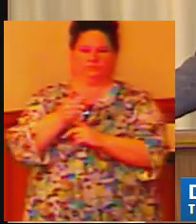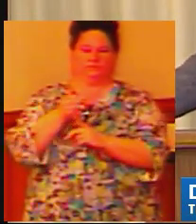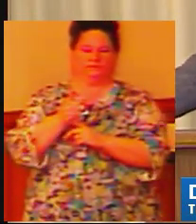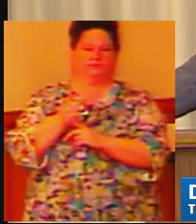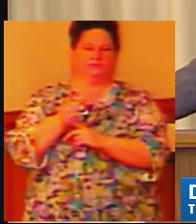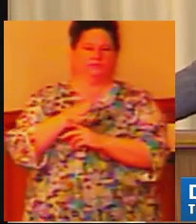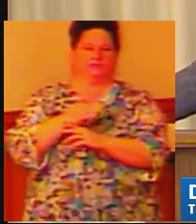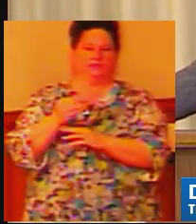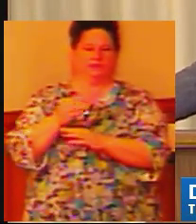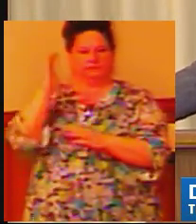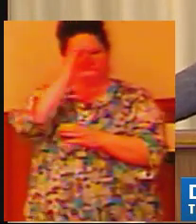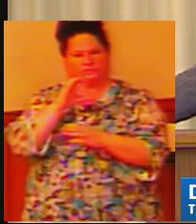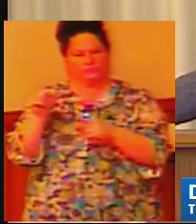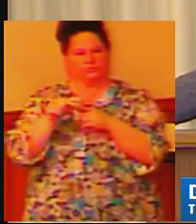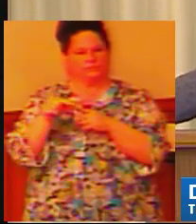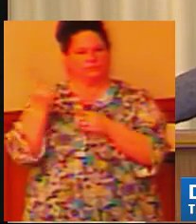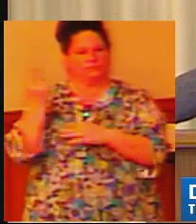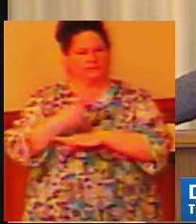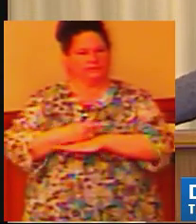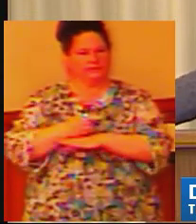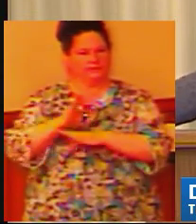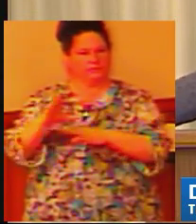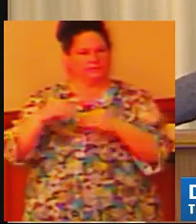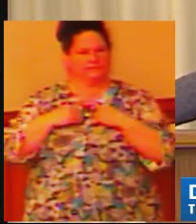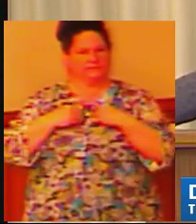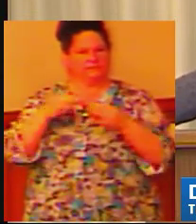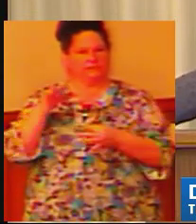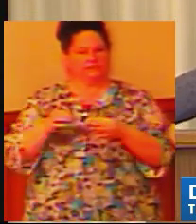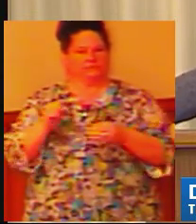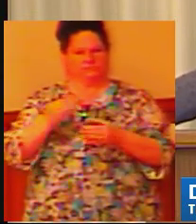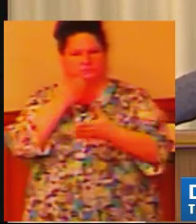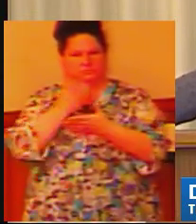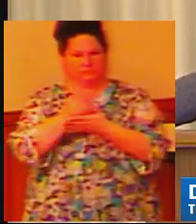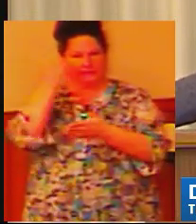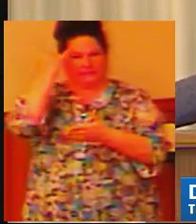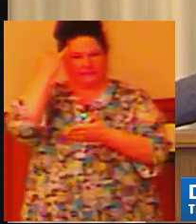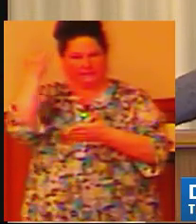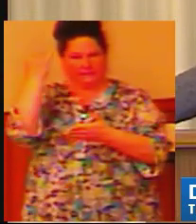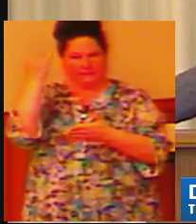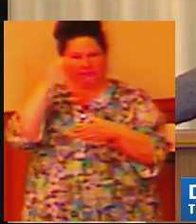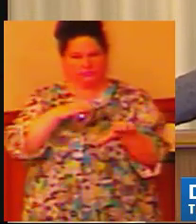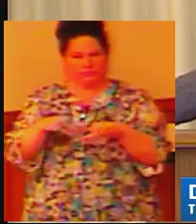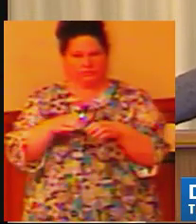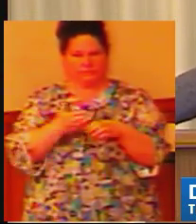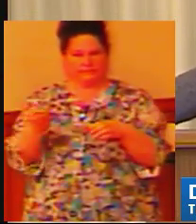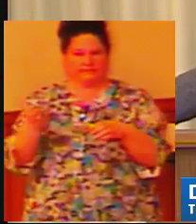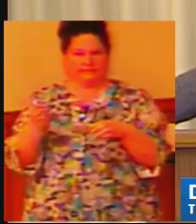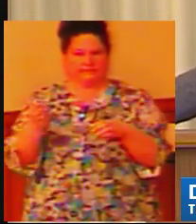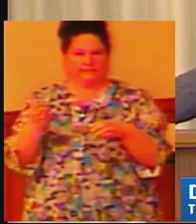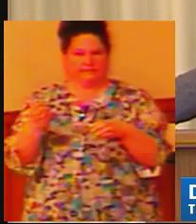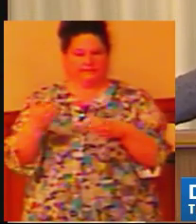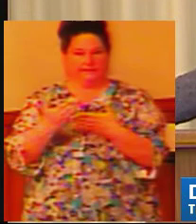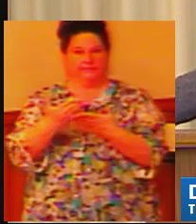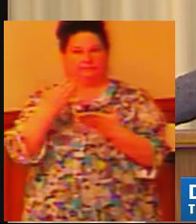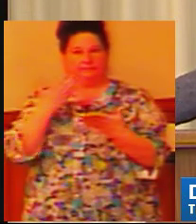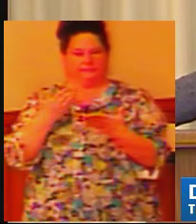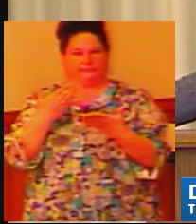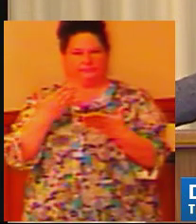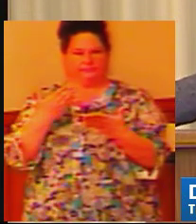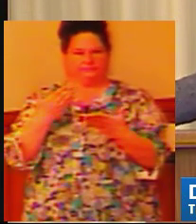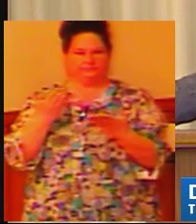word, one day you're going to be judged by it. So really, it's a good idea to do these sort of things, circumspectly, so to